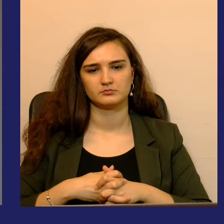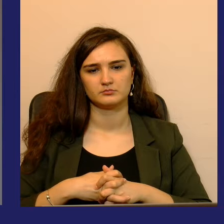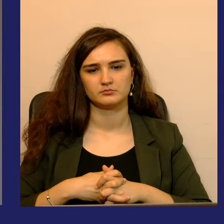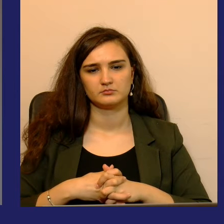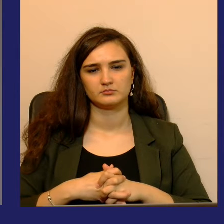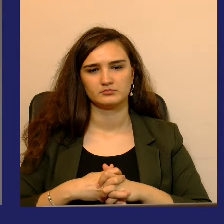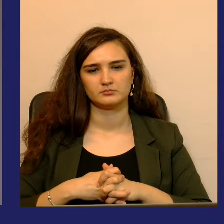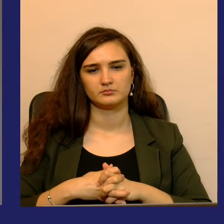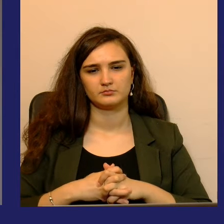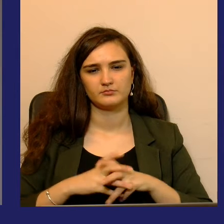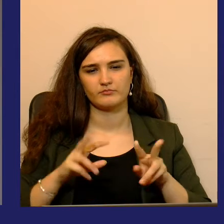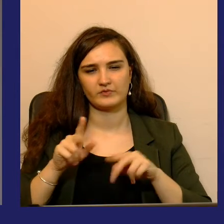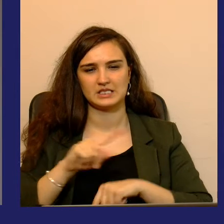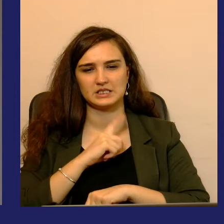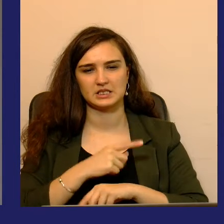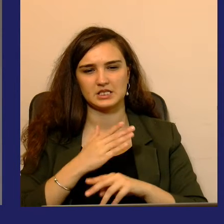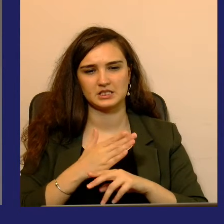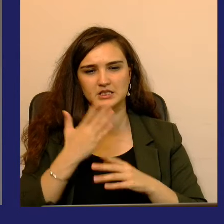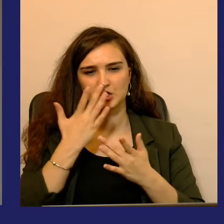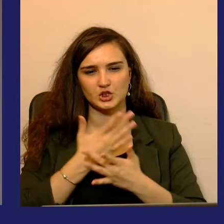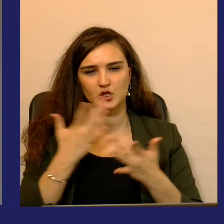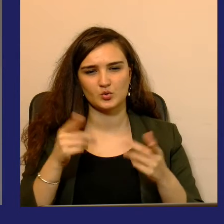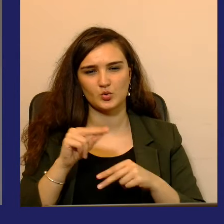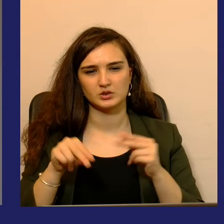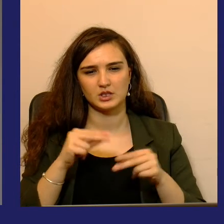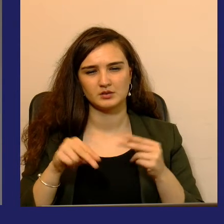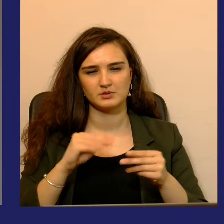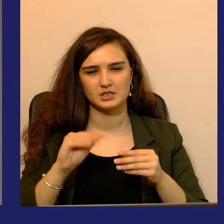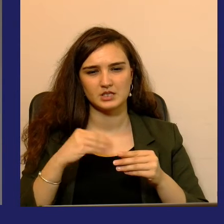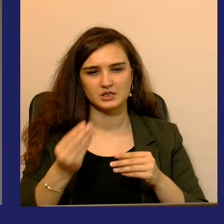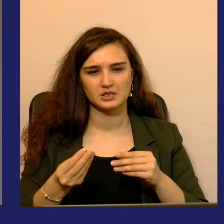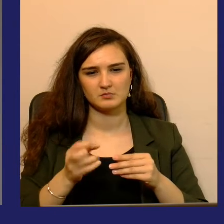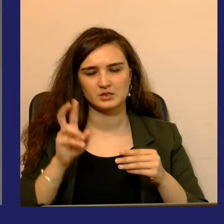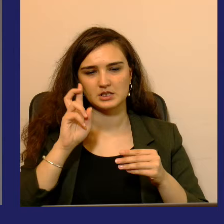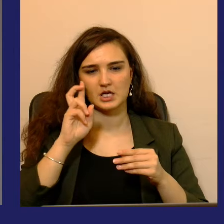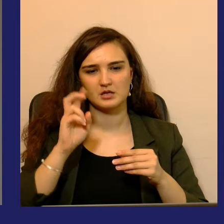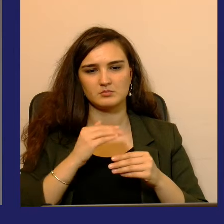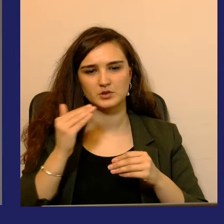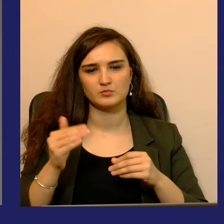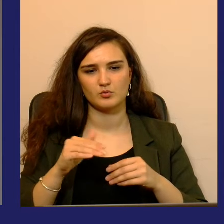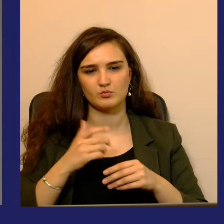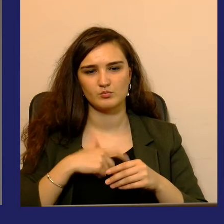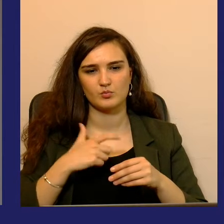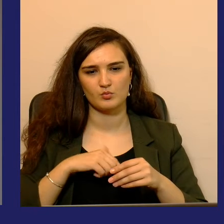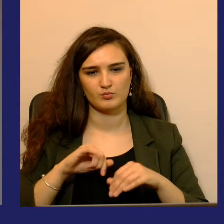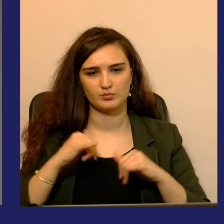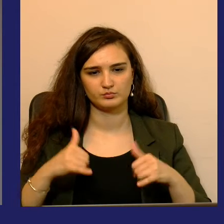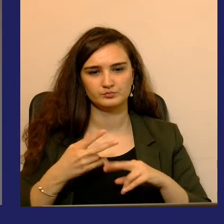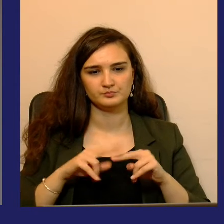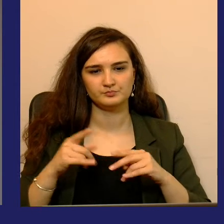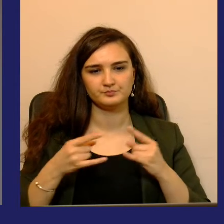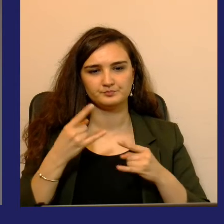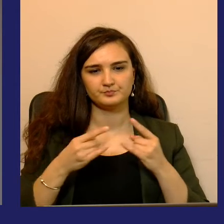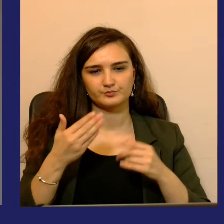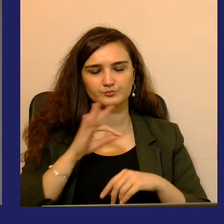to government state media, and other kinds of support that might be able to give them an ongoing